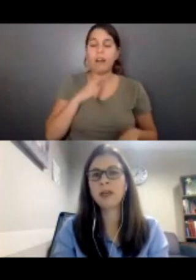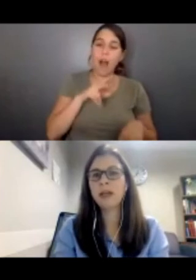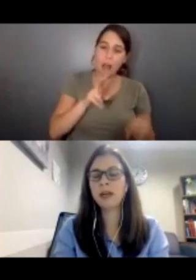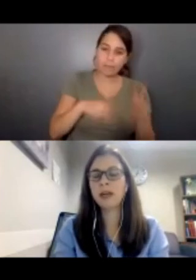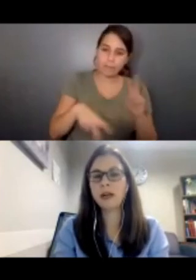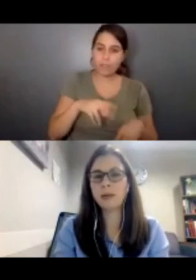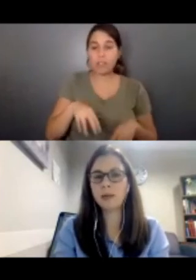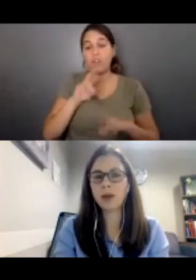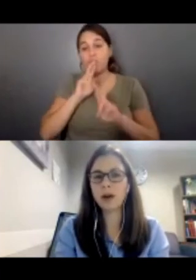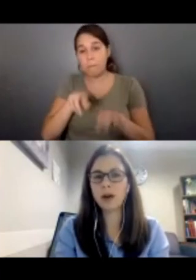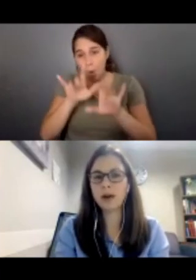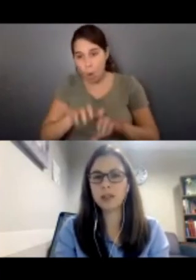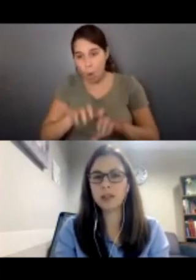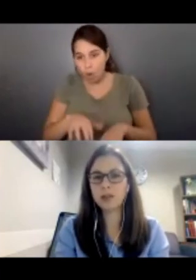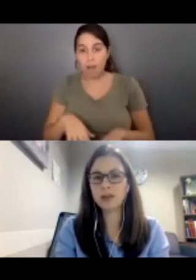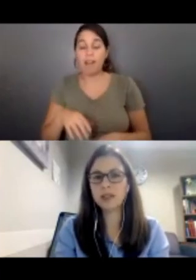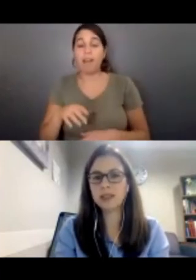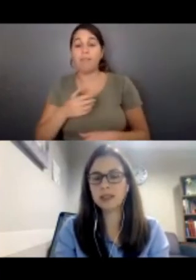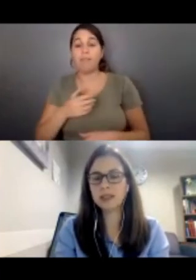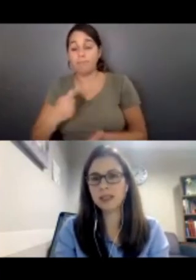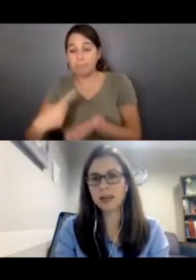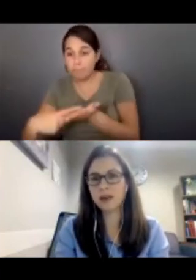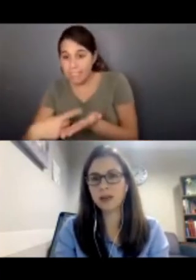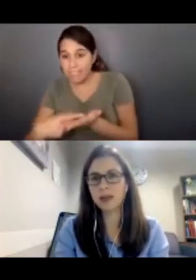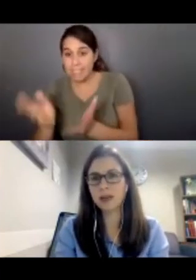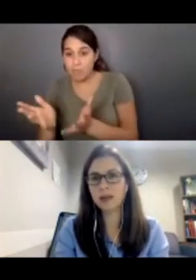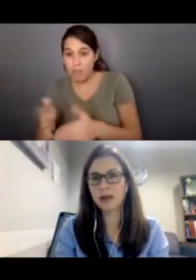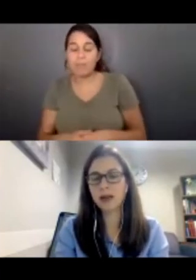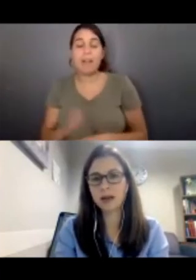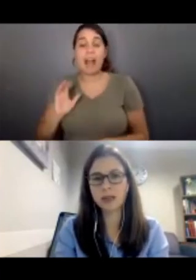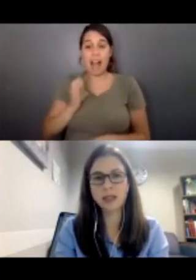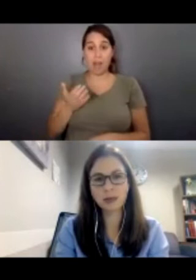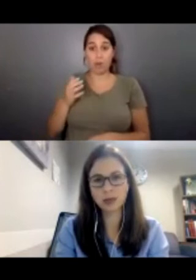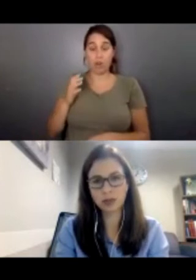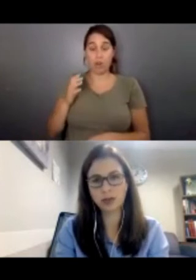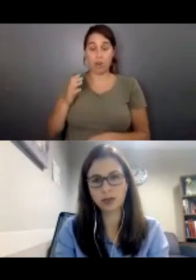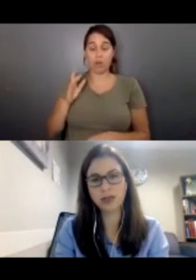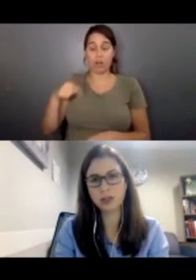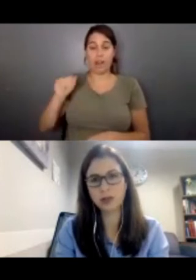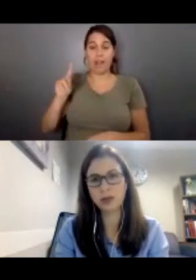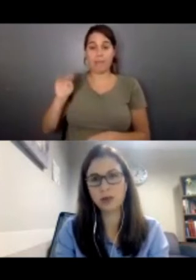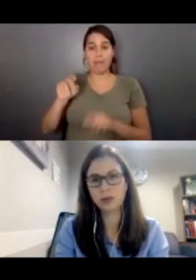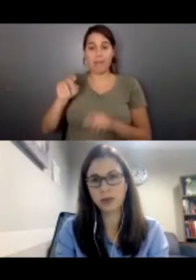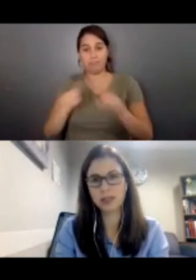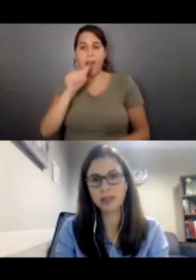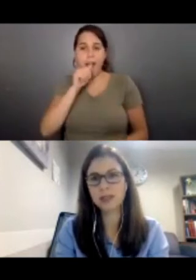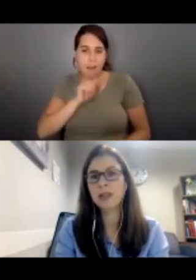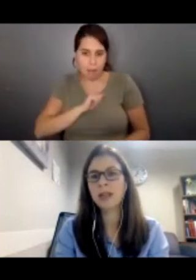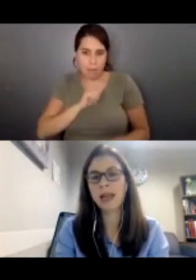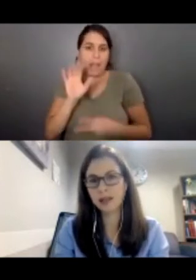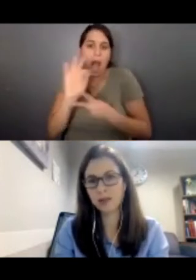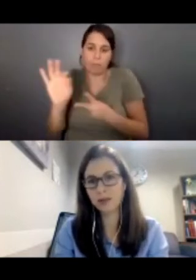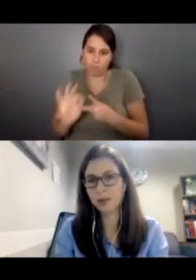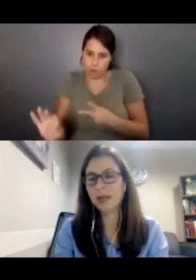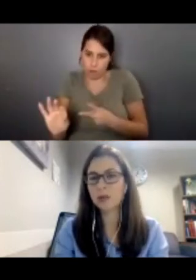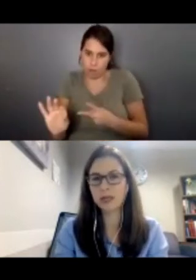debrief, our administrative assistant sends out an anonymous optional survey to residents